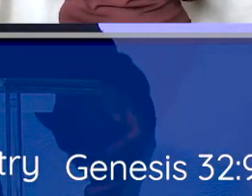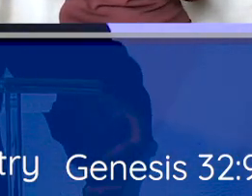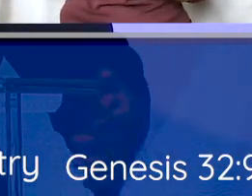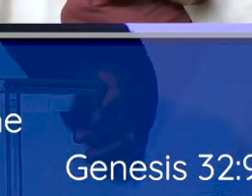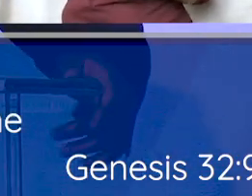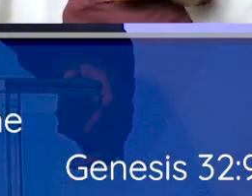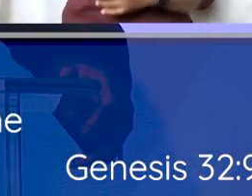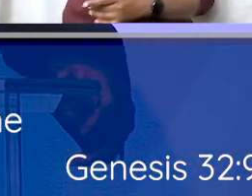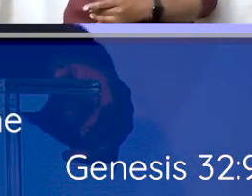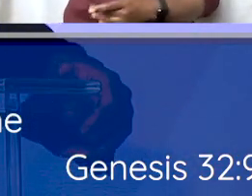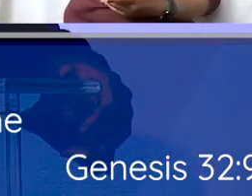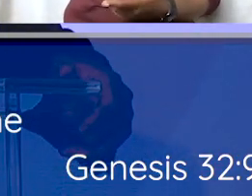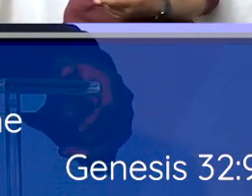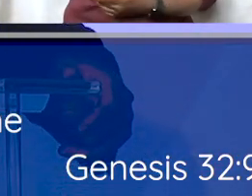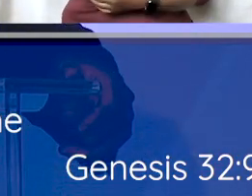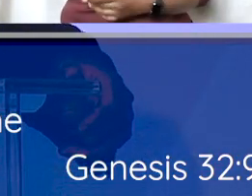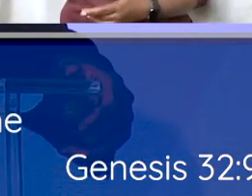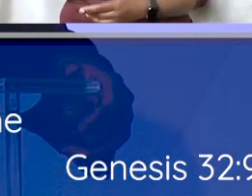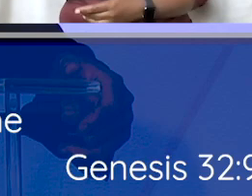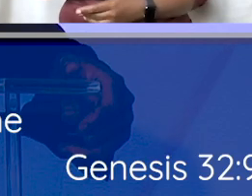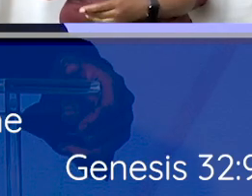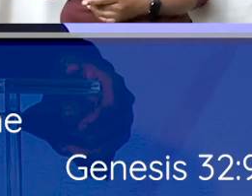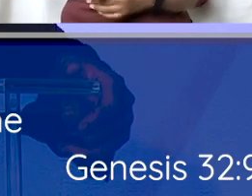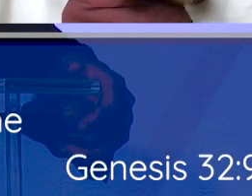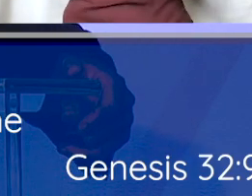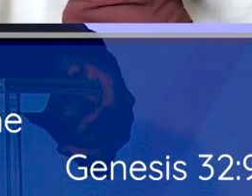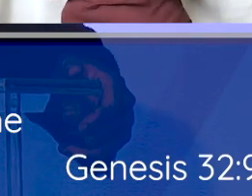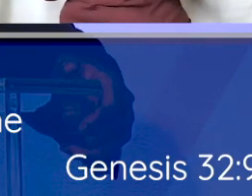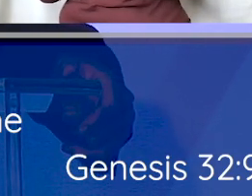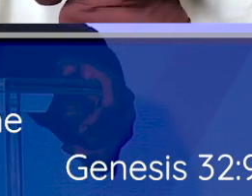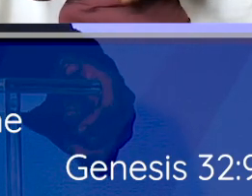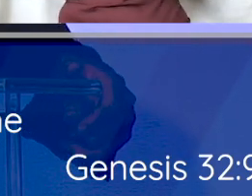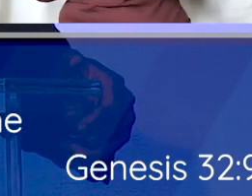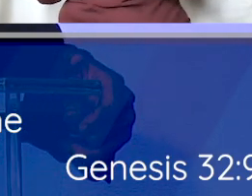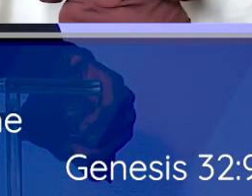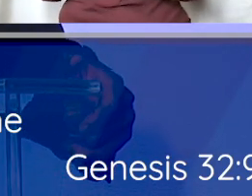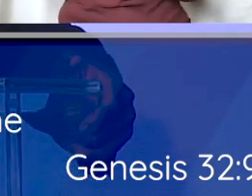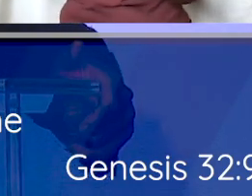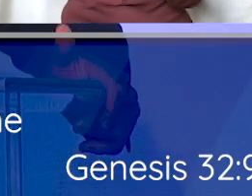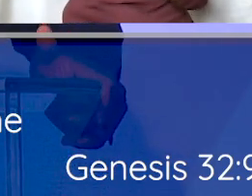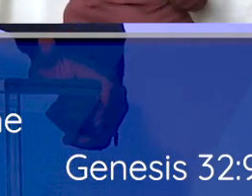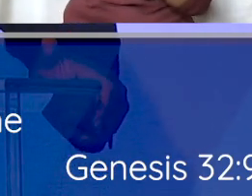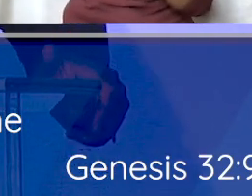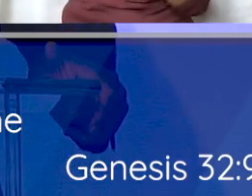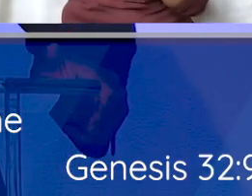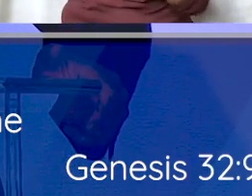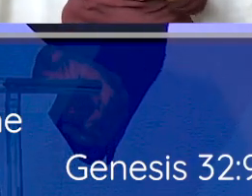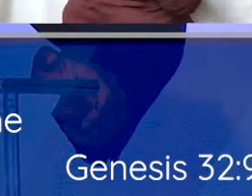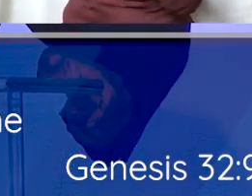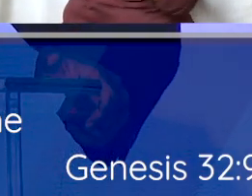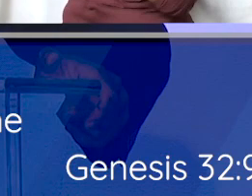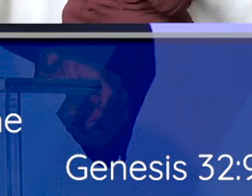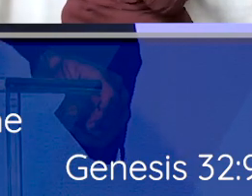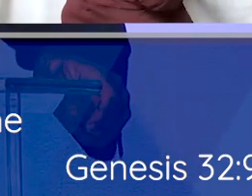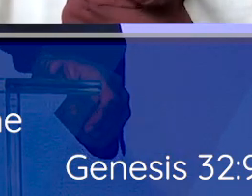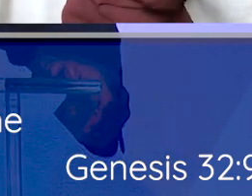to your country and to your kindred, and I may do you good. I am not worthy of the least of the deeds of